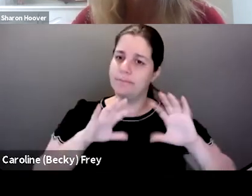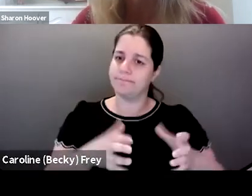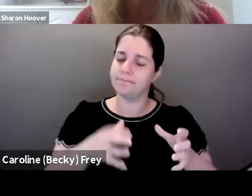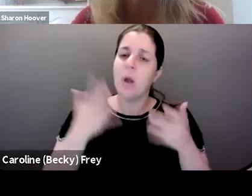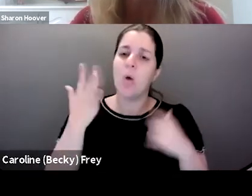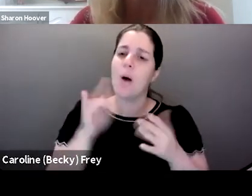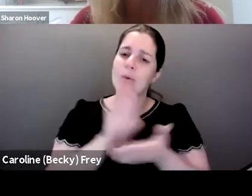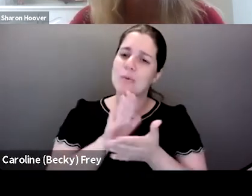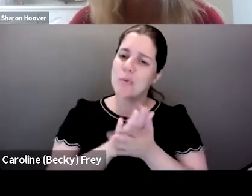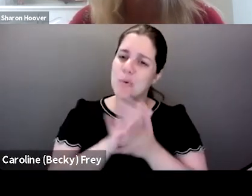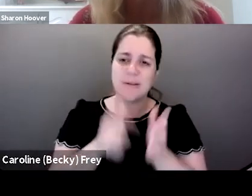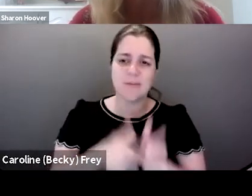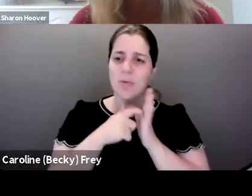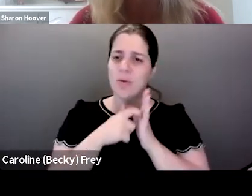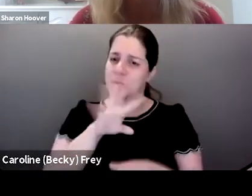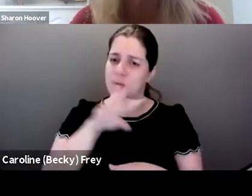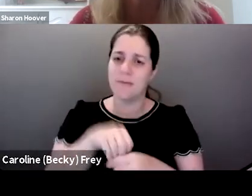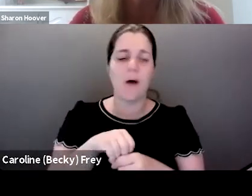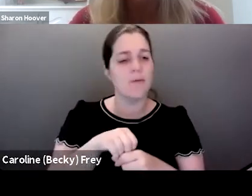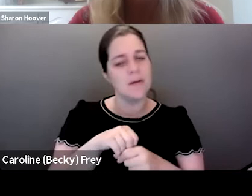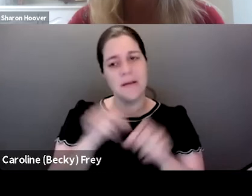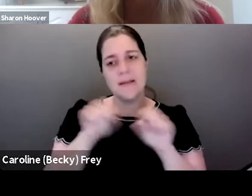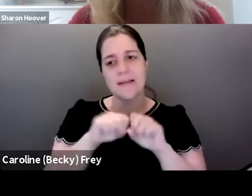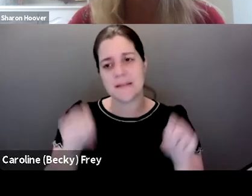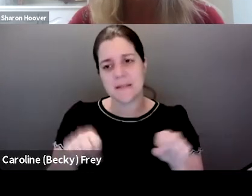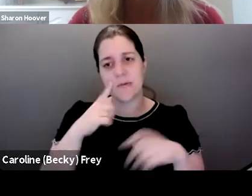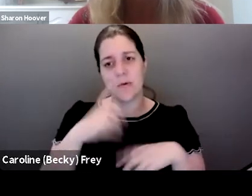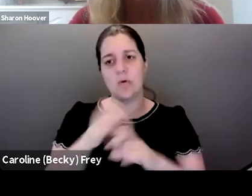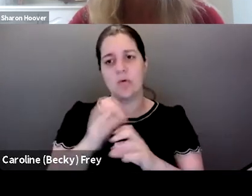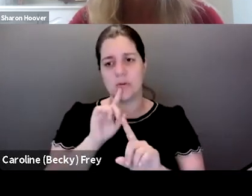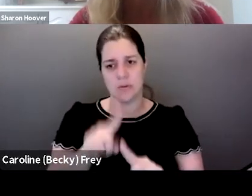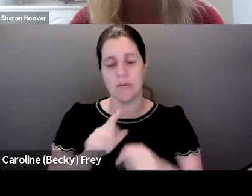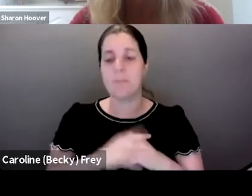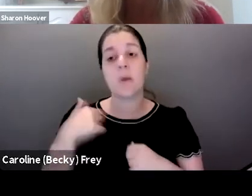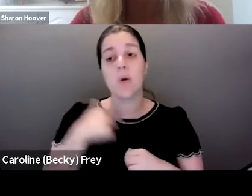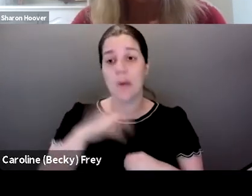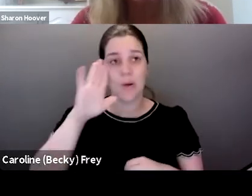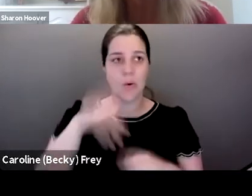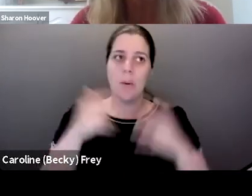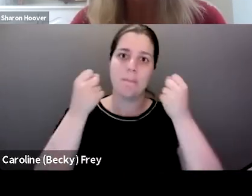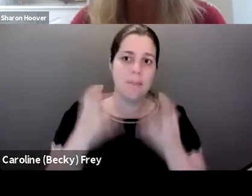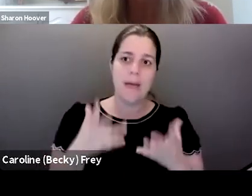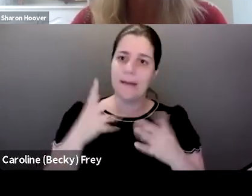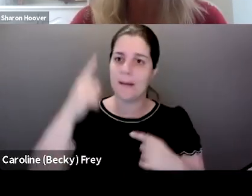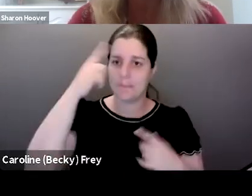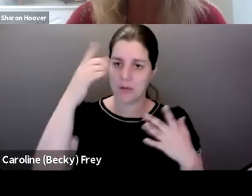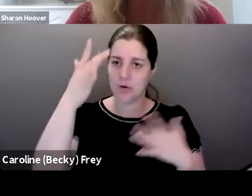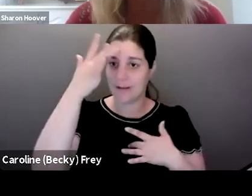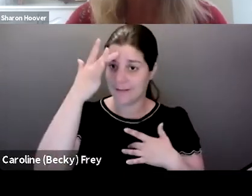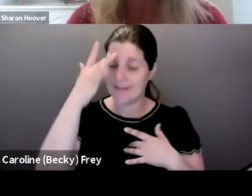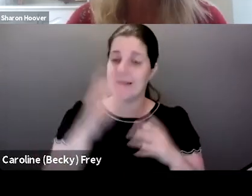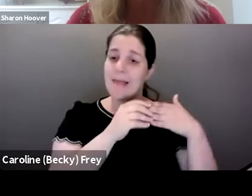our systems of crisis response. So we know that many mental illnesses that lead to behavioral health crises could